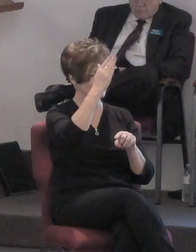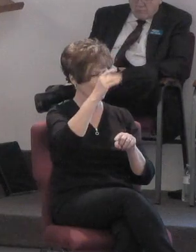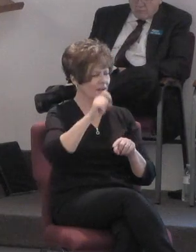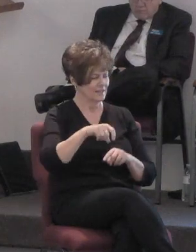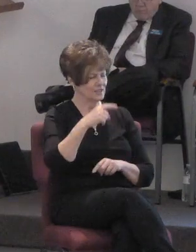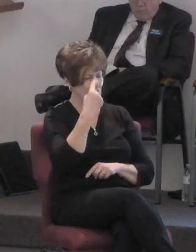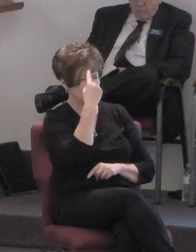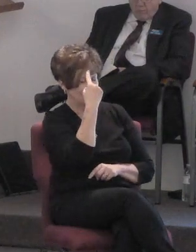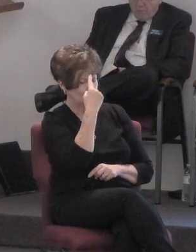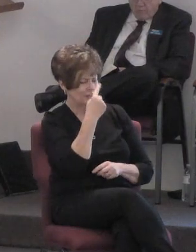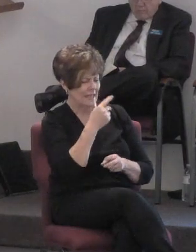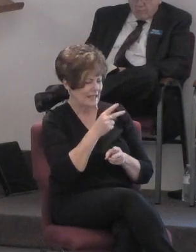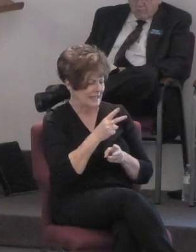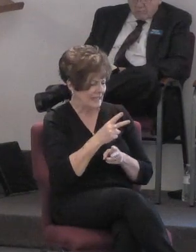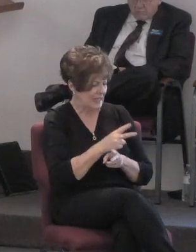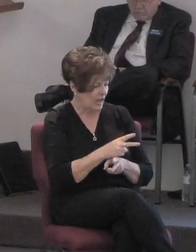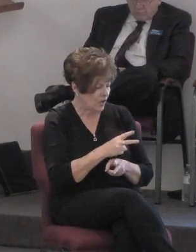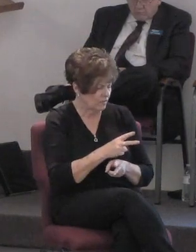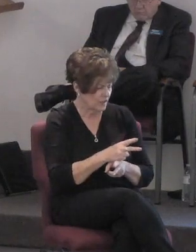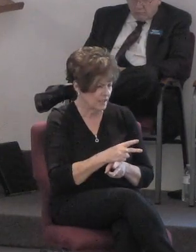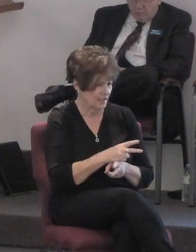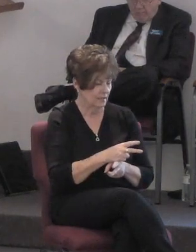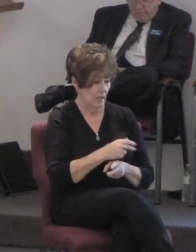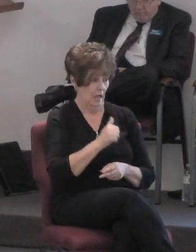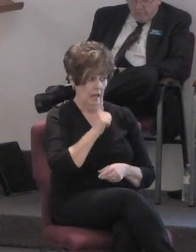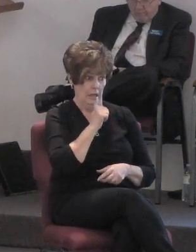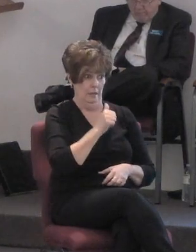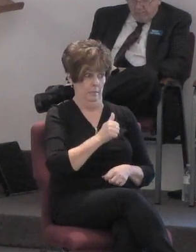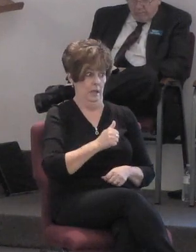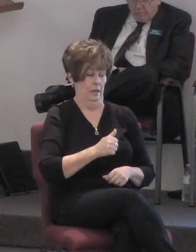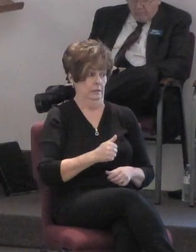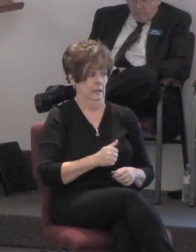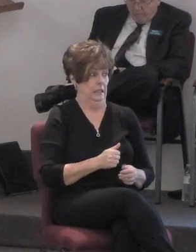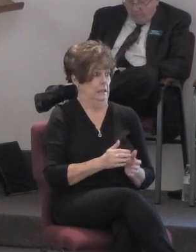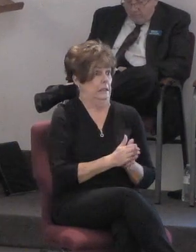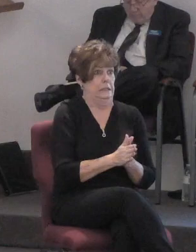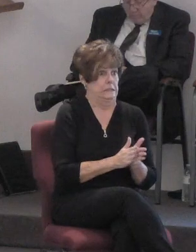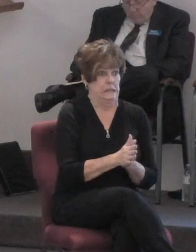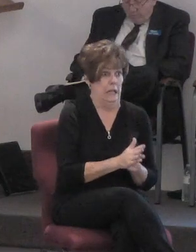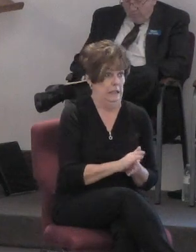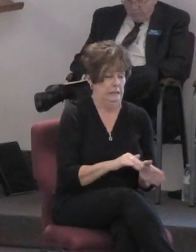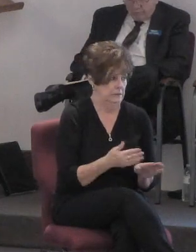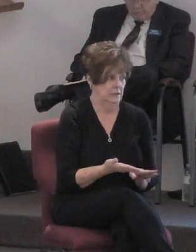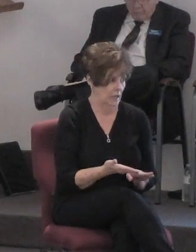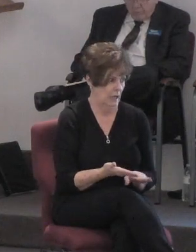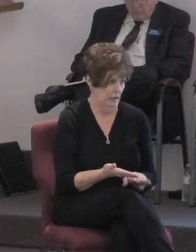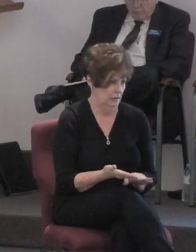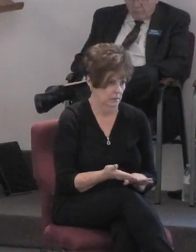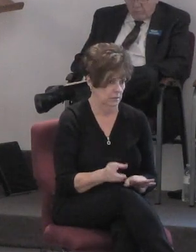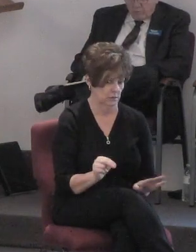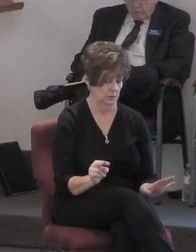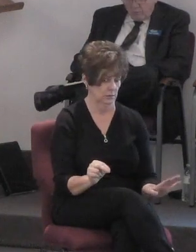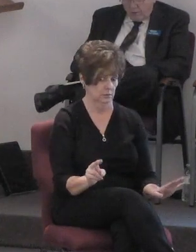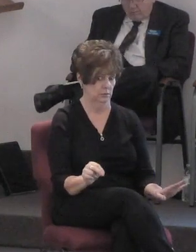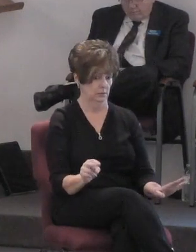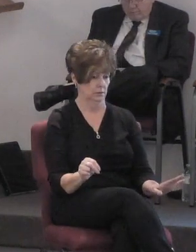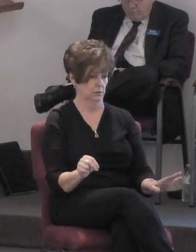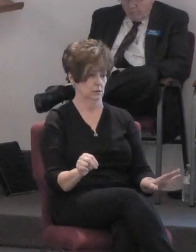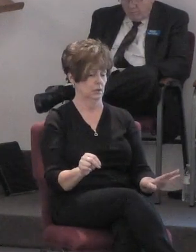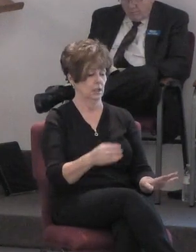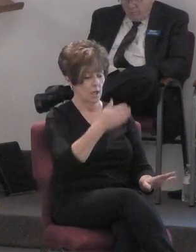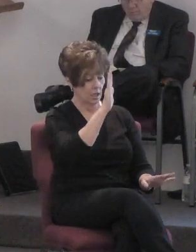carefully. I am not anxious to die. Are y'all? God made us want to